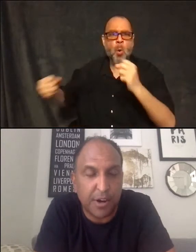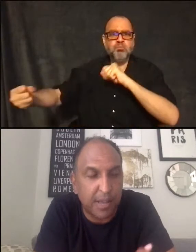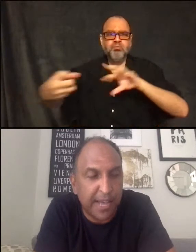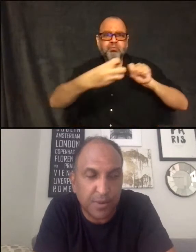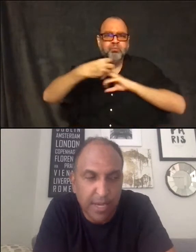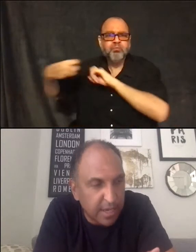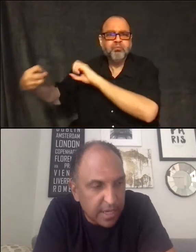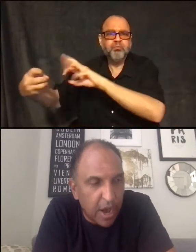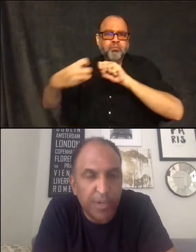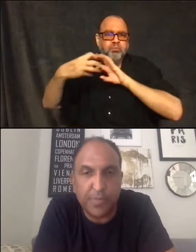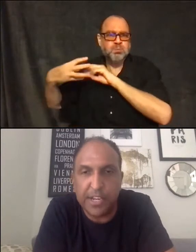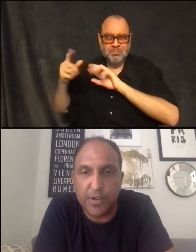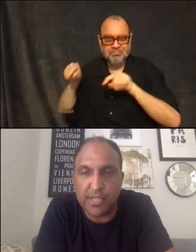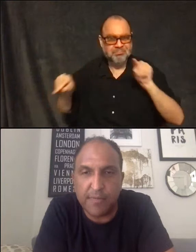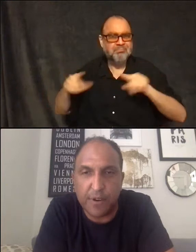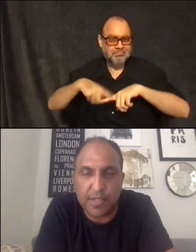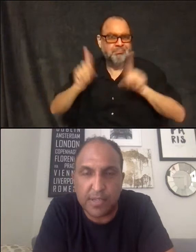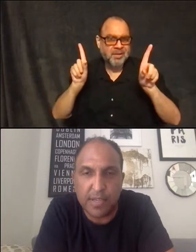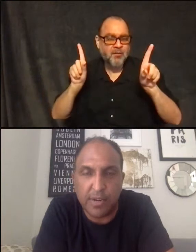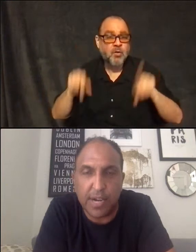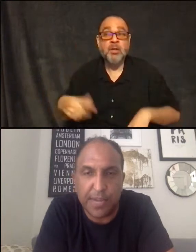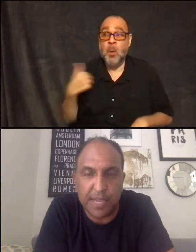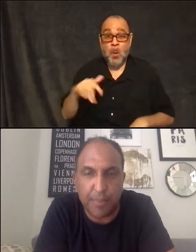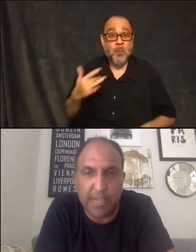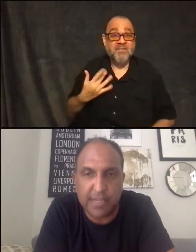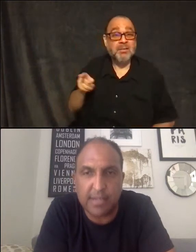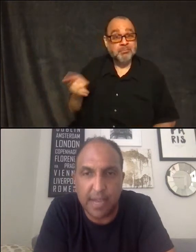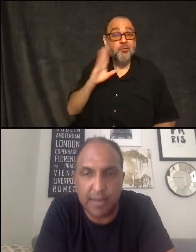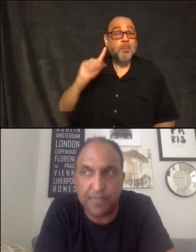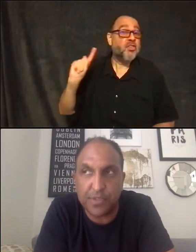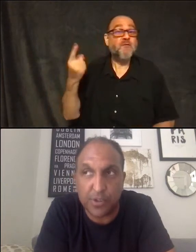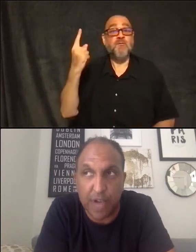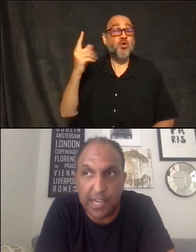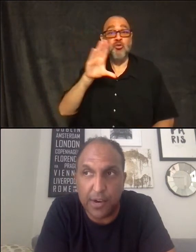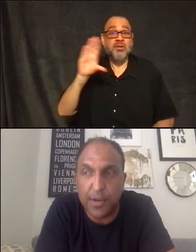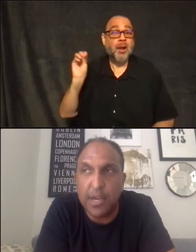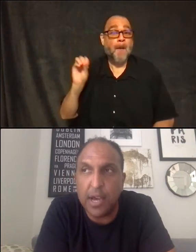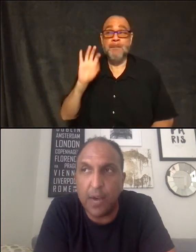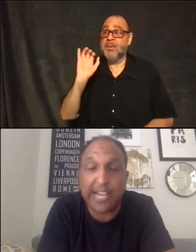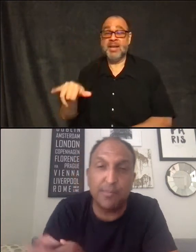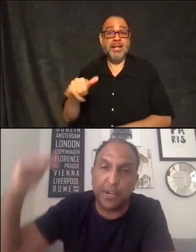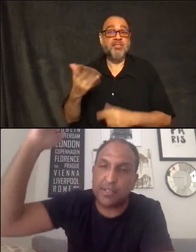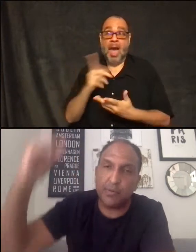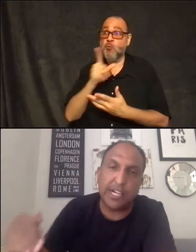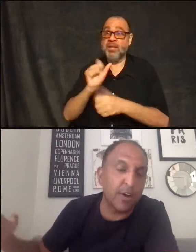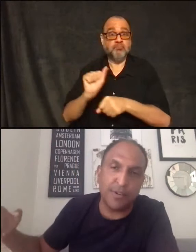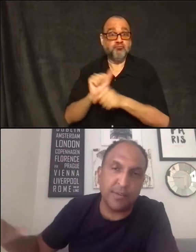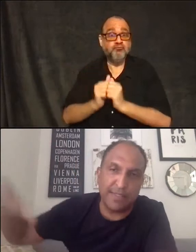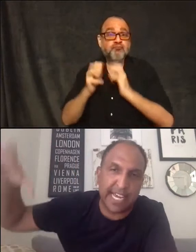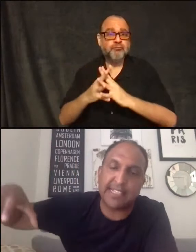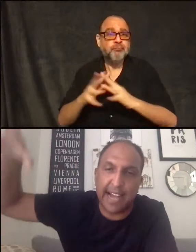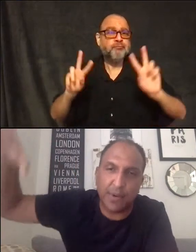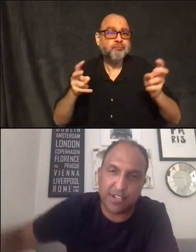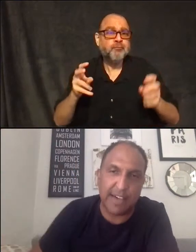here. Clubhouse will always be known as the first company that brought us social audio. We